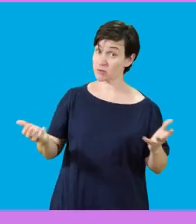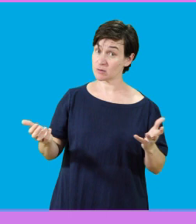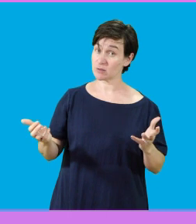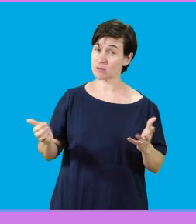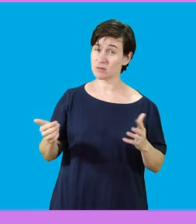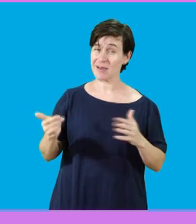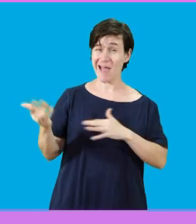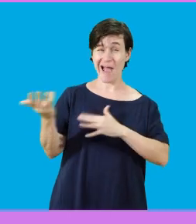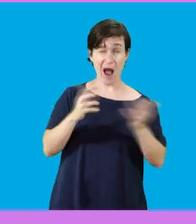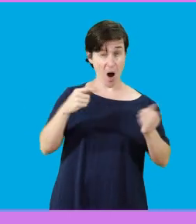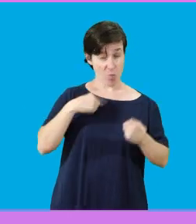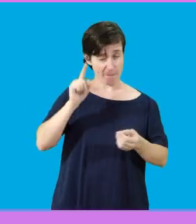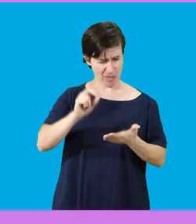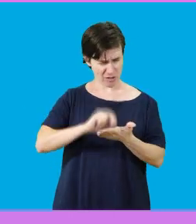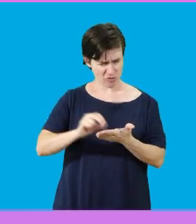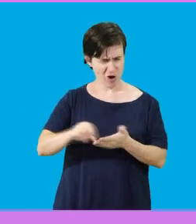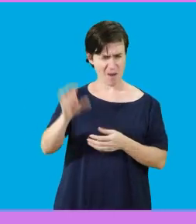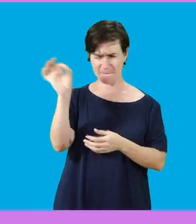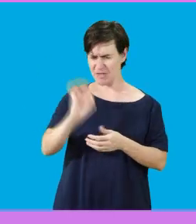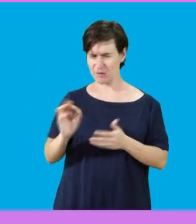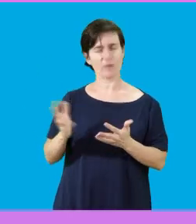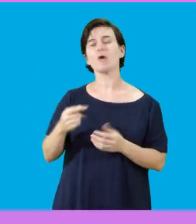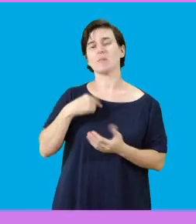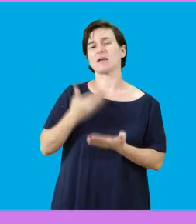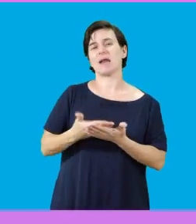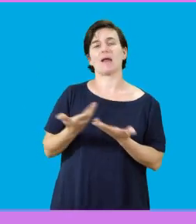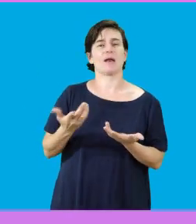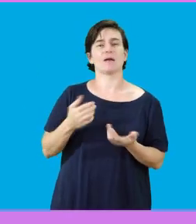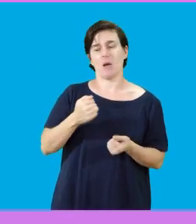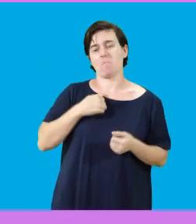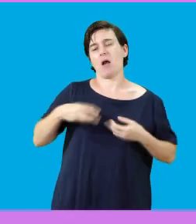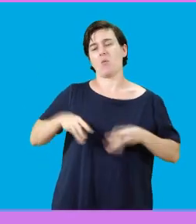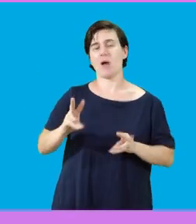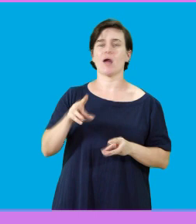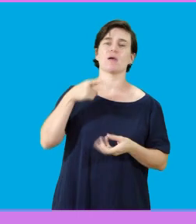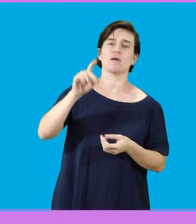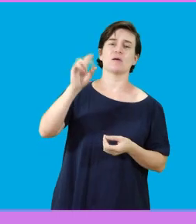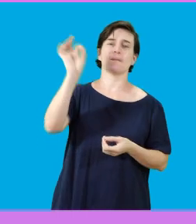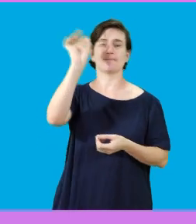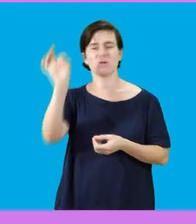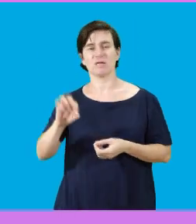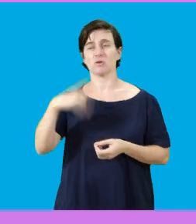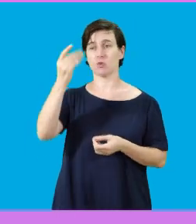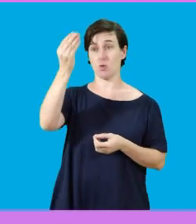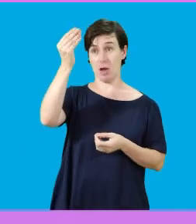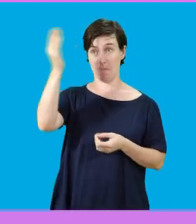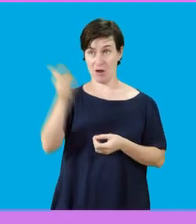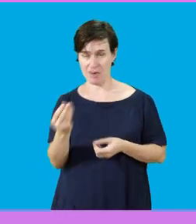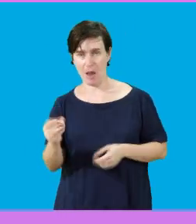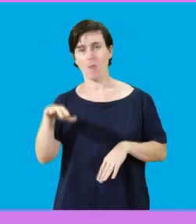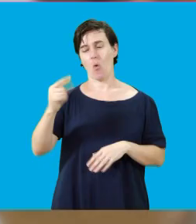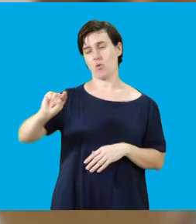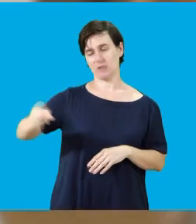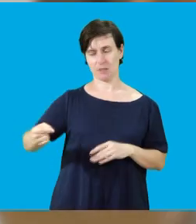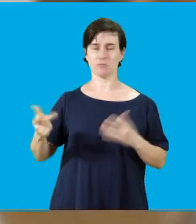indicate specifically how do we express this probability. So it means we just write it either as a fraction or a percentage or a decimal